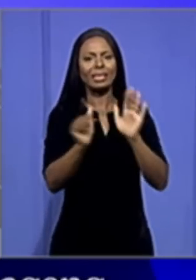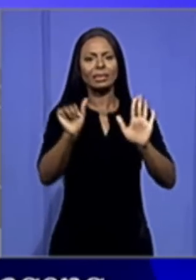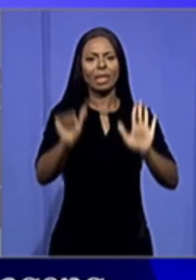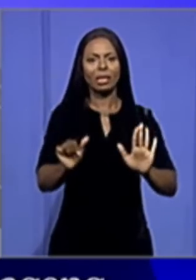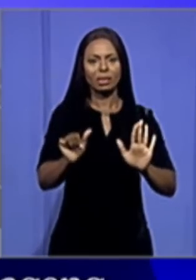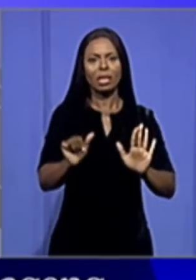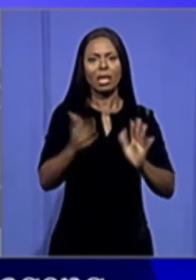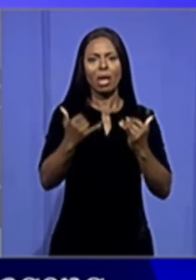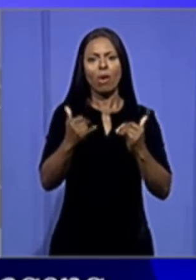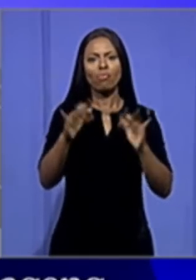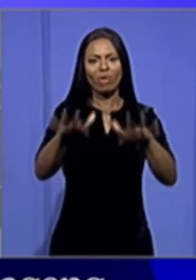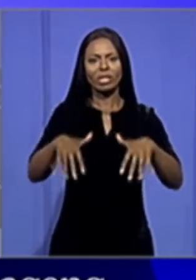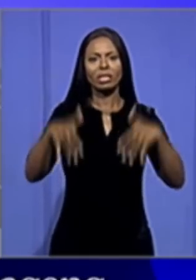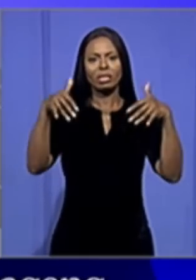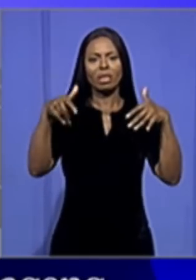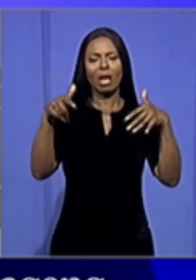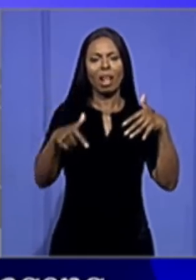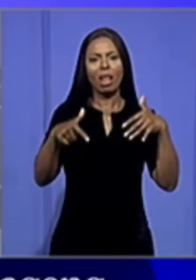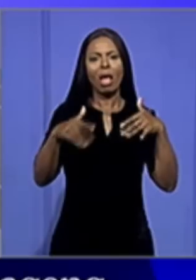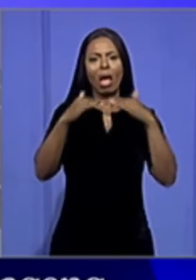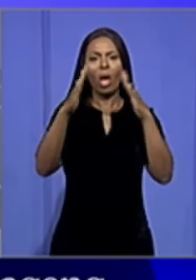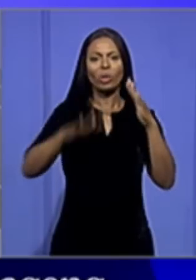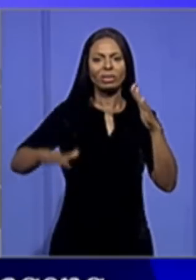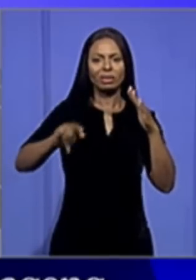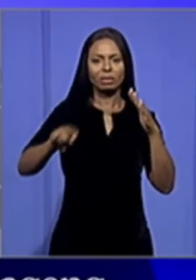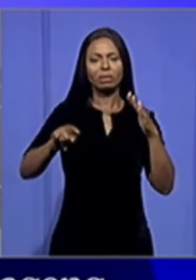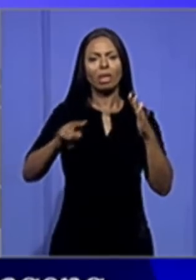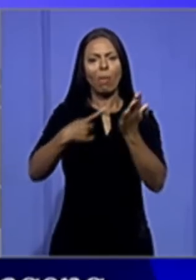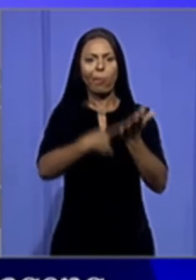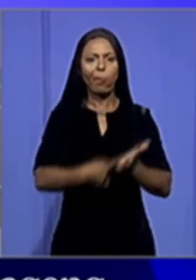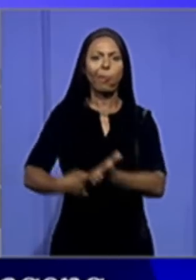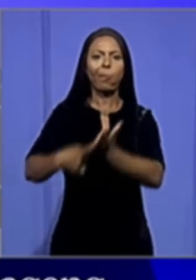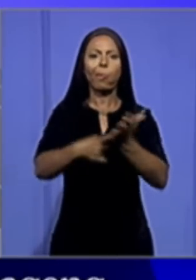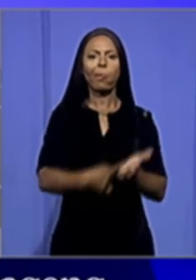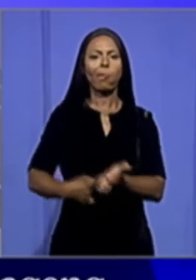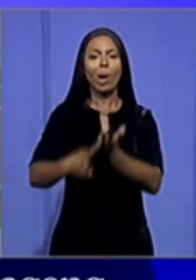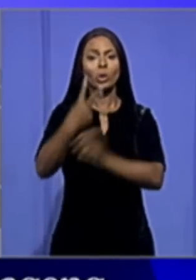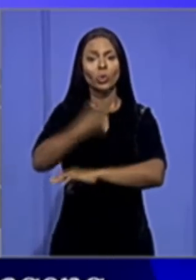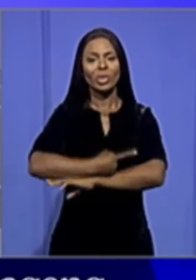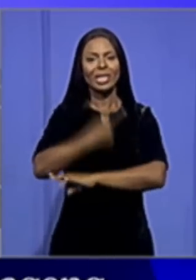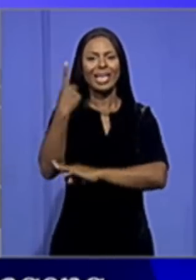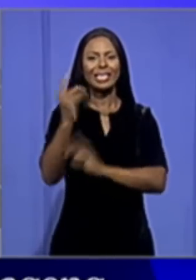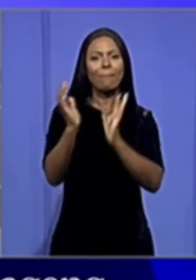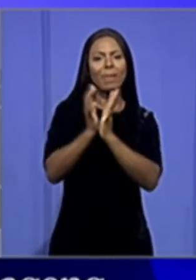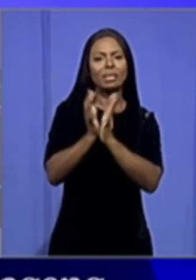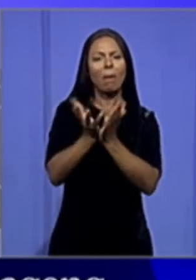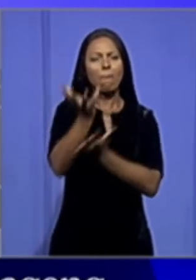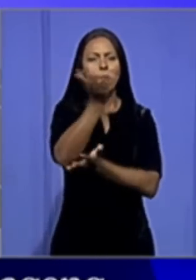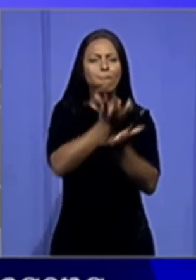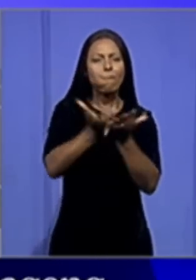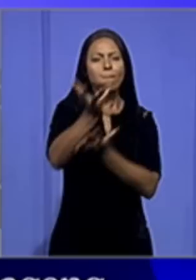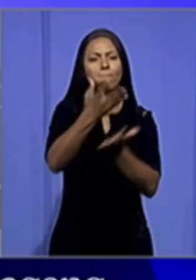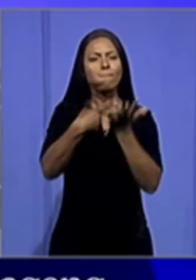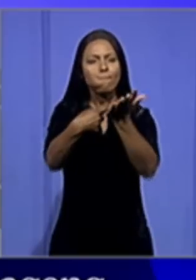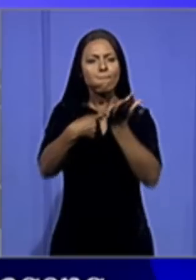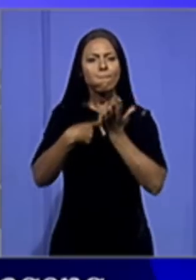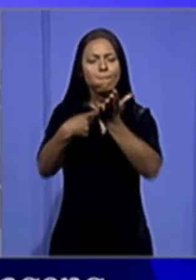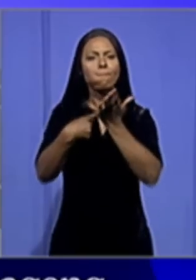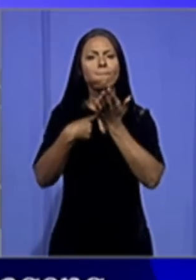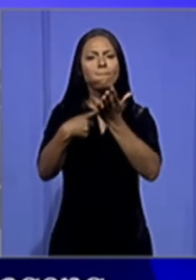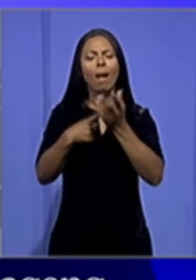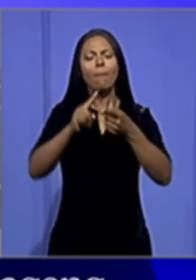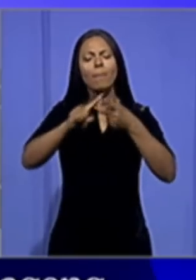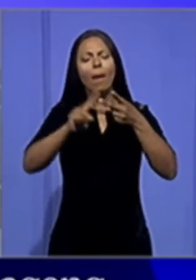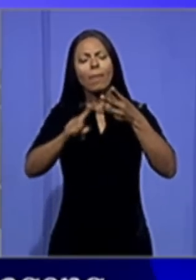Makgatho Presidential Guest House. Nepo ya kopano ya matšatši a mabedi ke go sekaseka kgatelopele yeo e